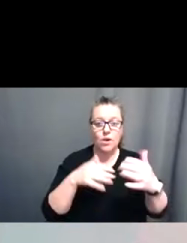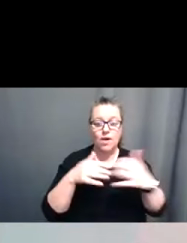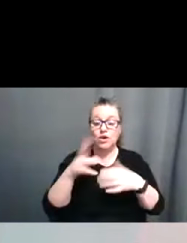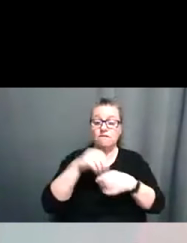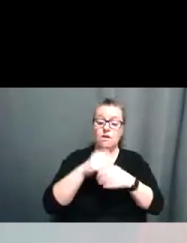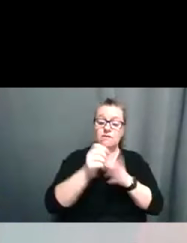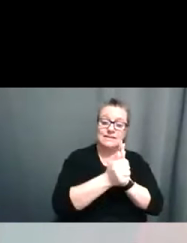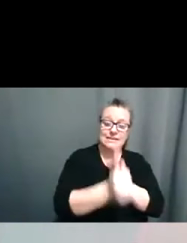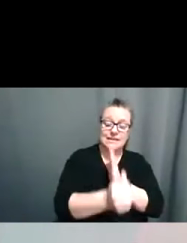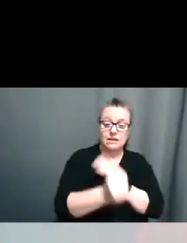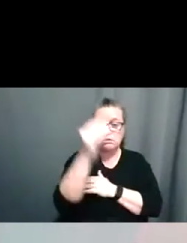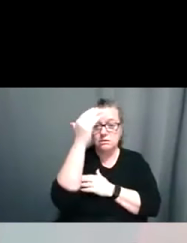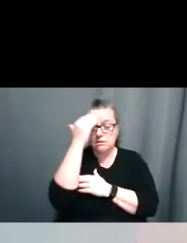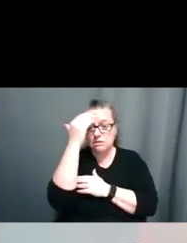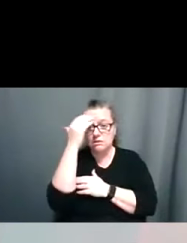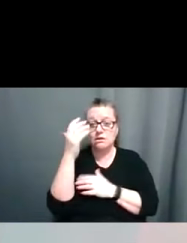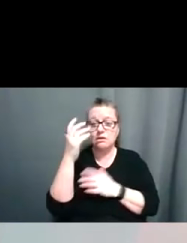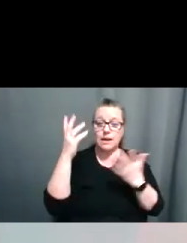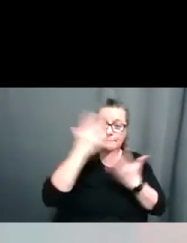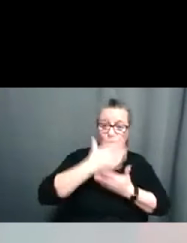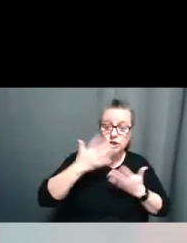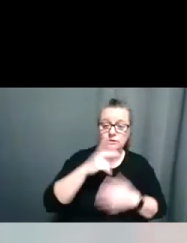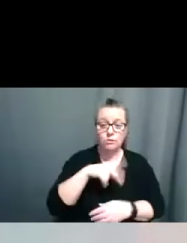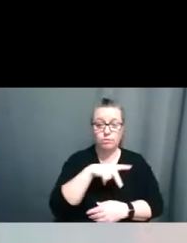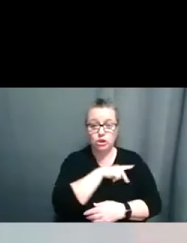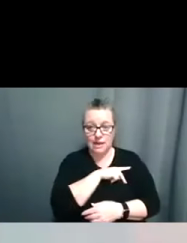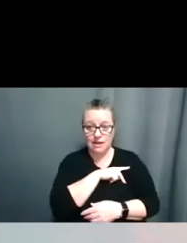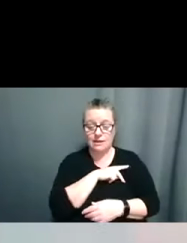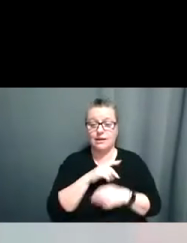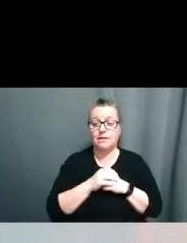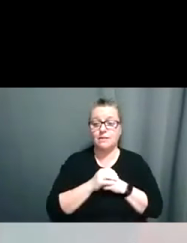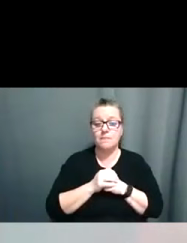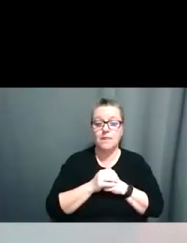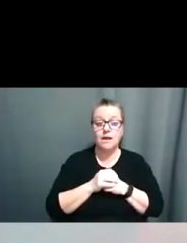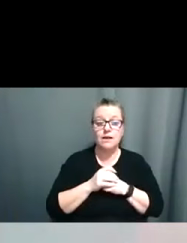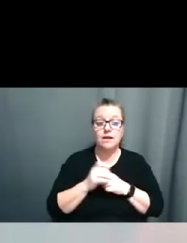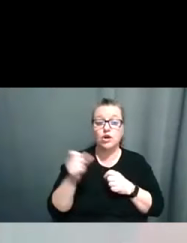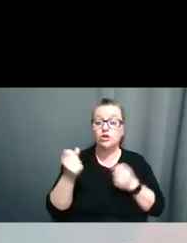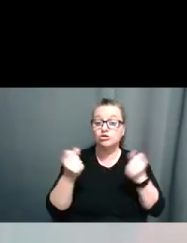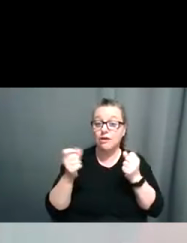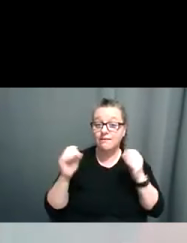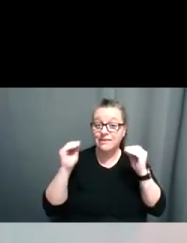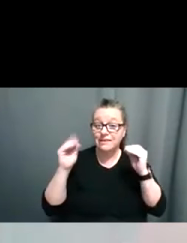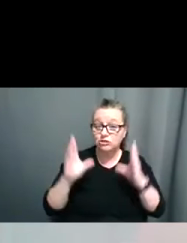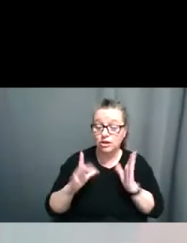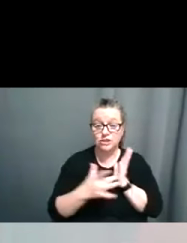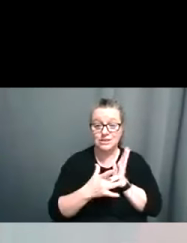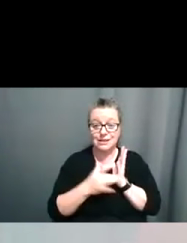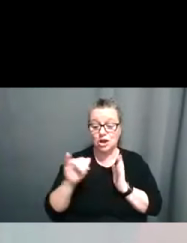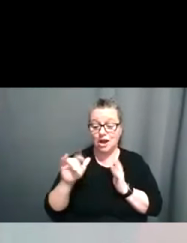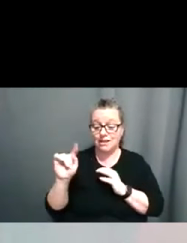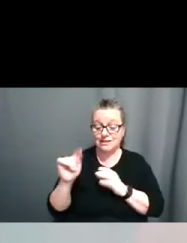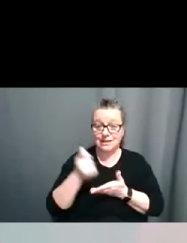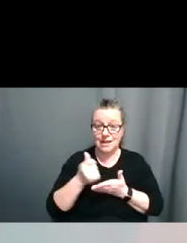or that person's appearance or personality. Your driving instructor, that technician at the IT help desk,